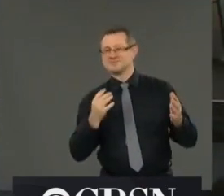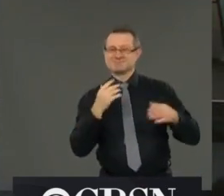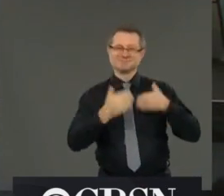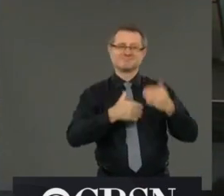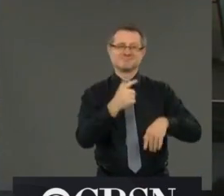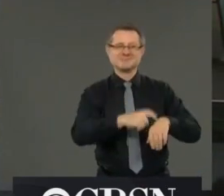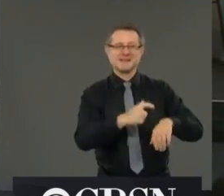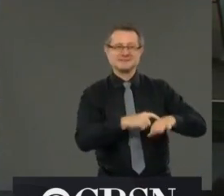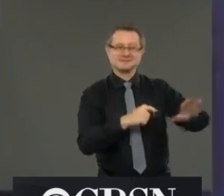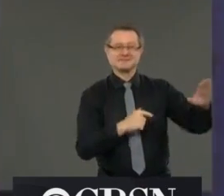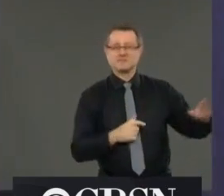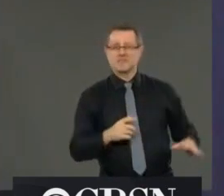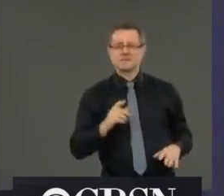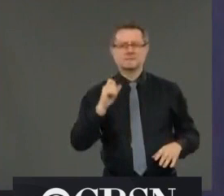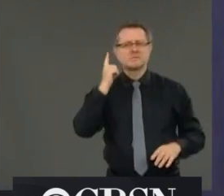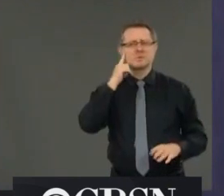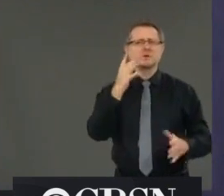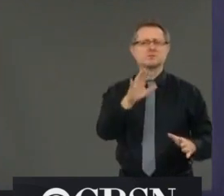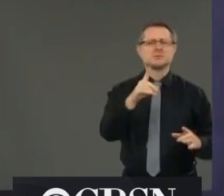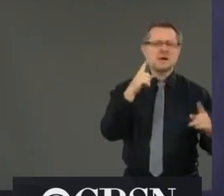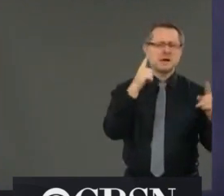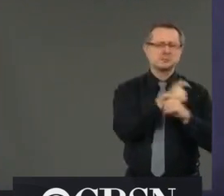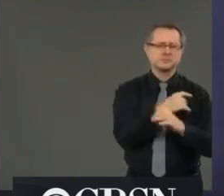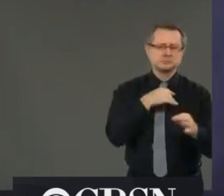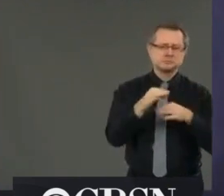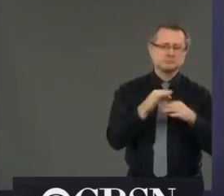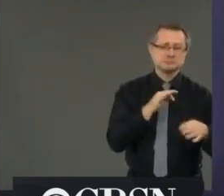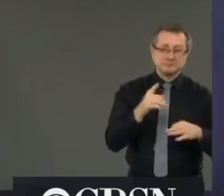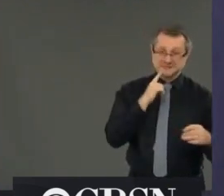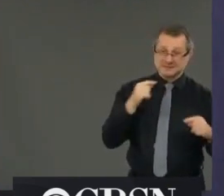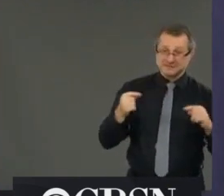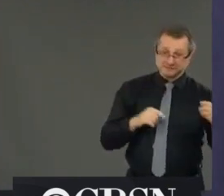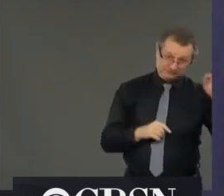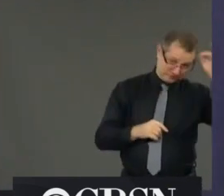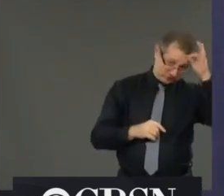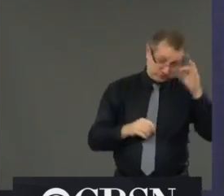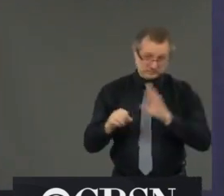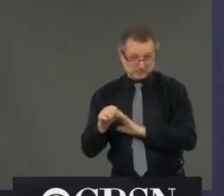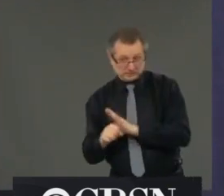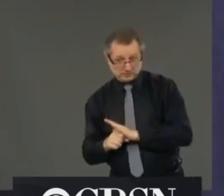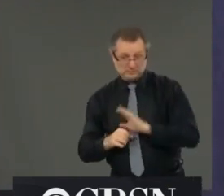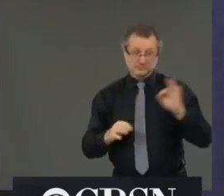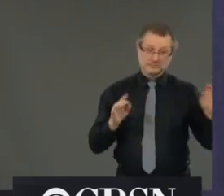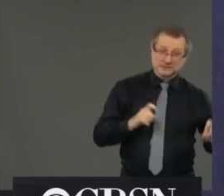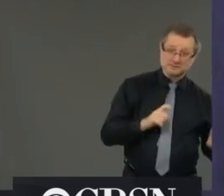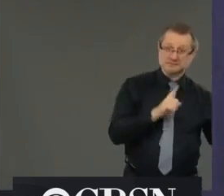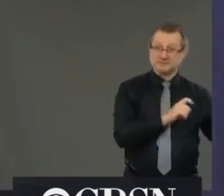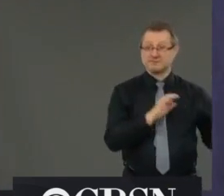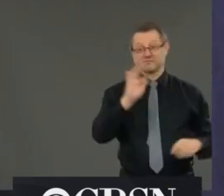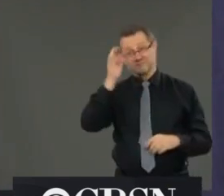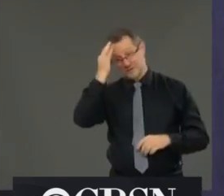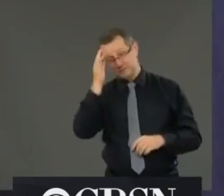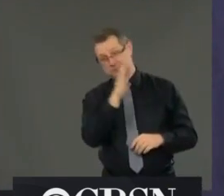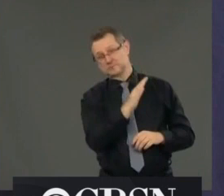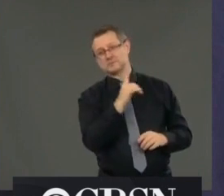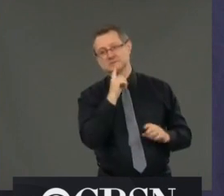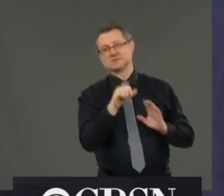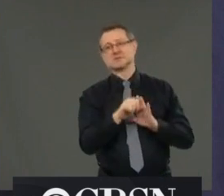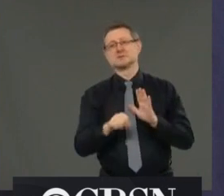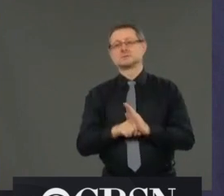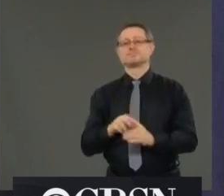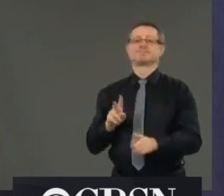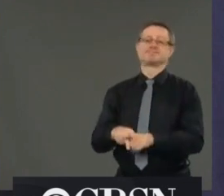this is the tension between the federal government and the states on testing. You know, when they say, the federal government will say, the states have to do a better